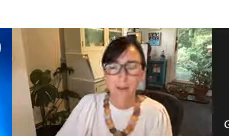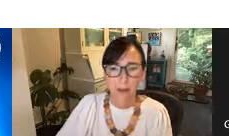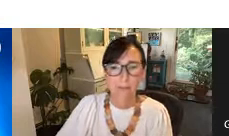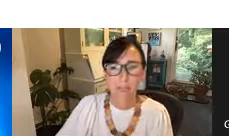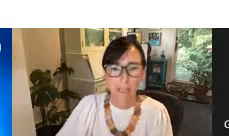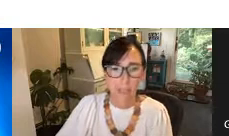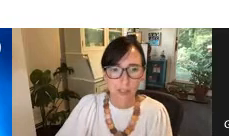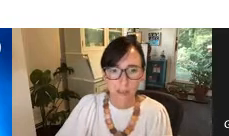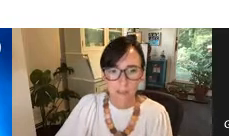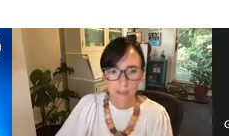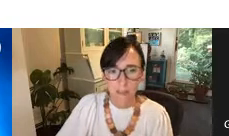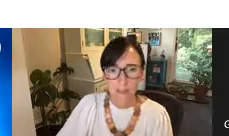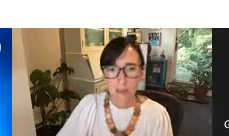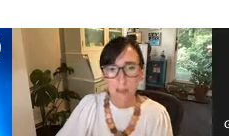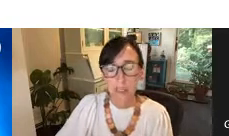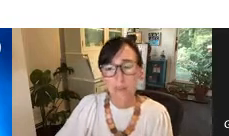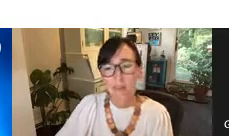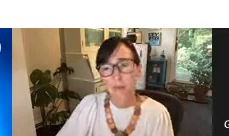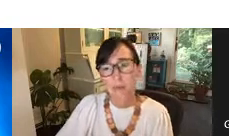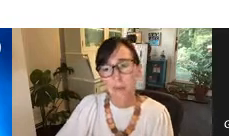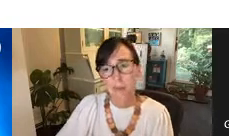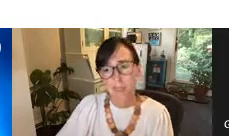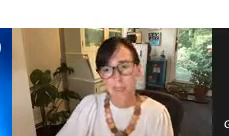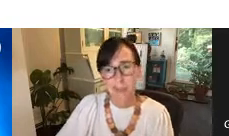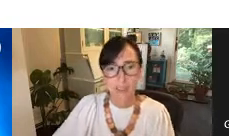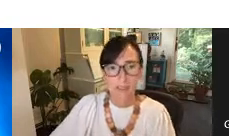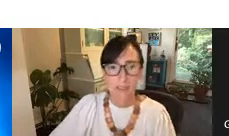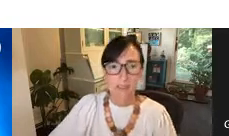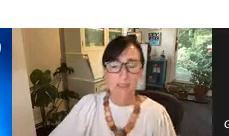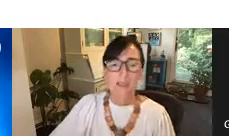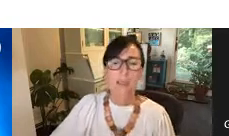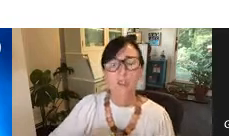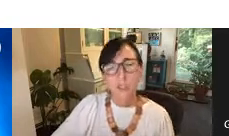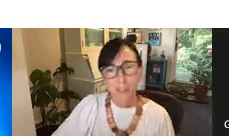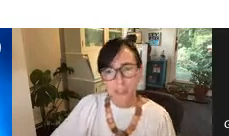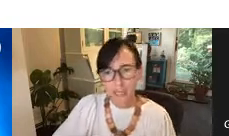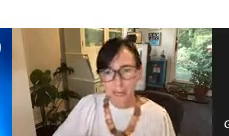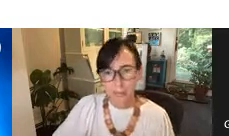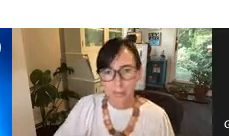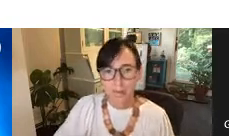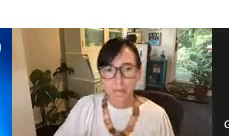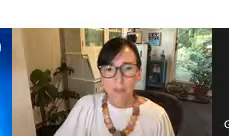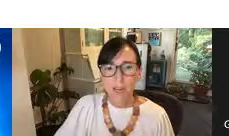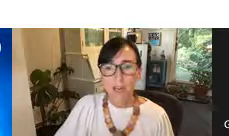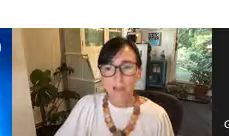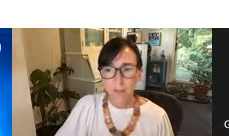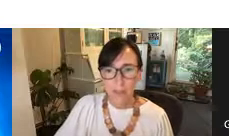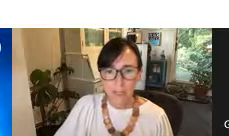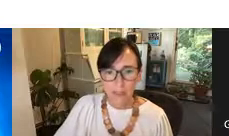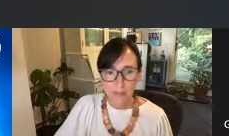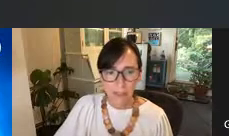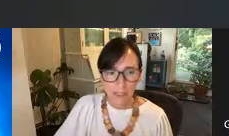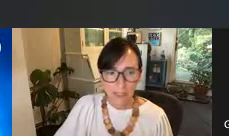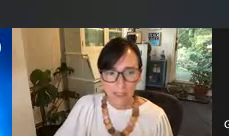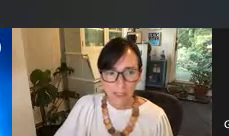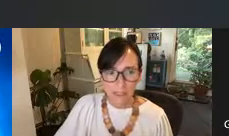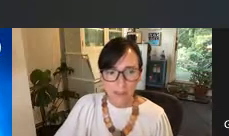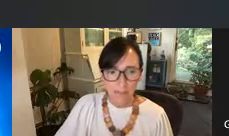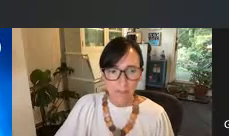and very foundational that we consult with people with disabilities, including staff and their